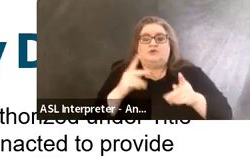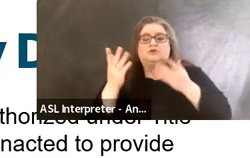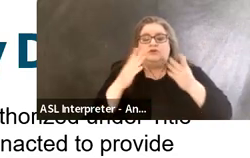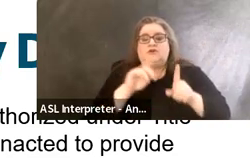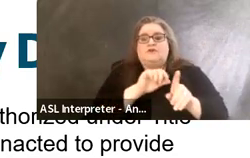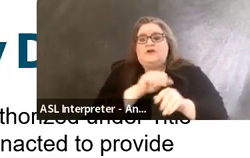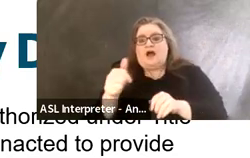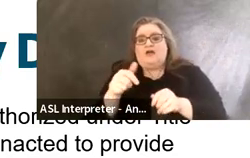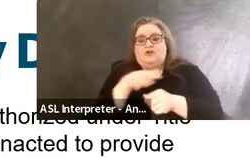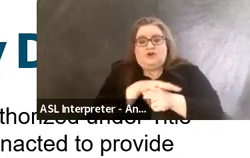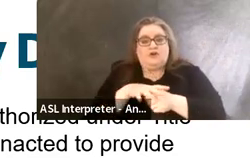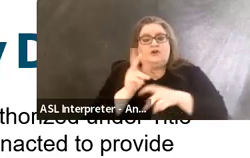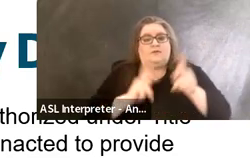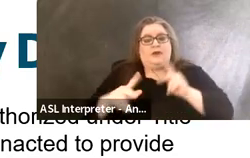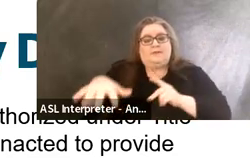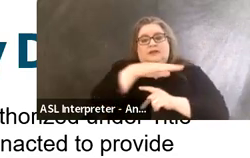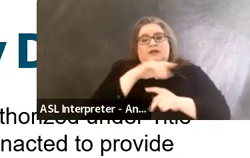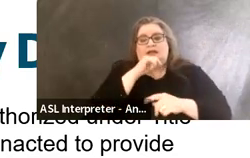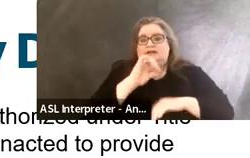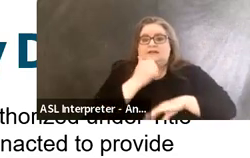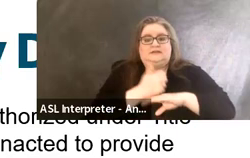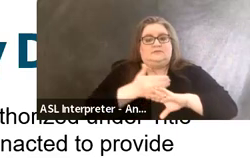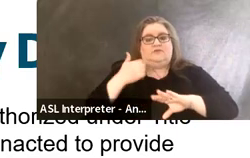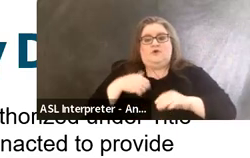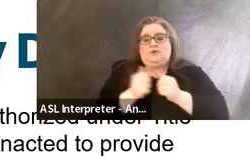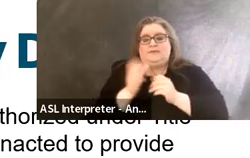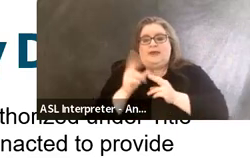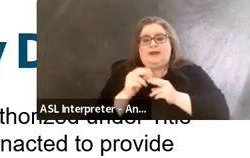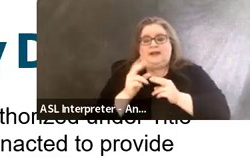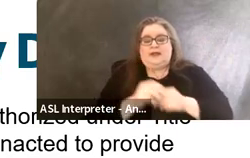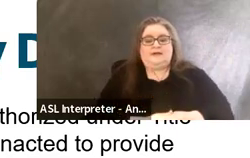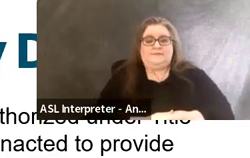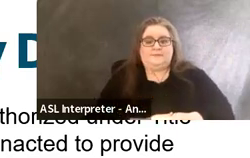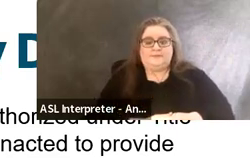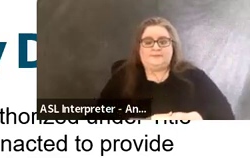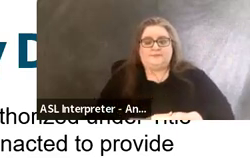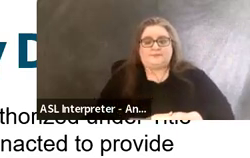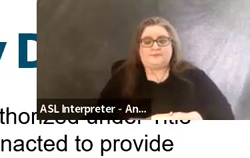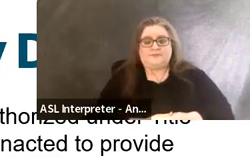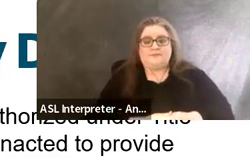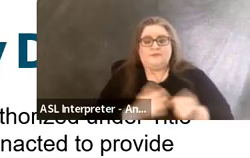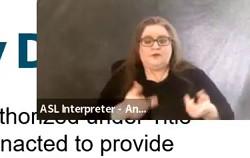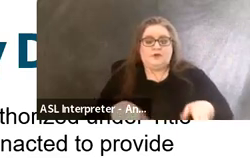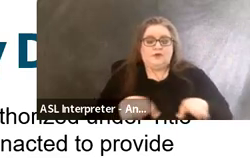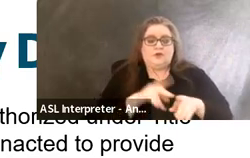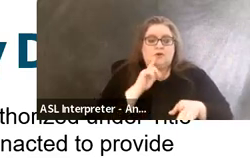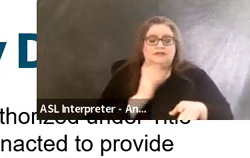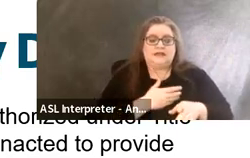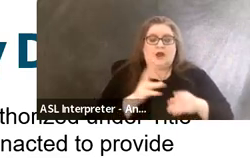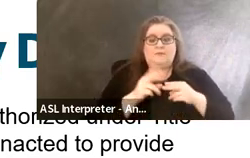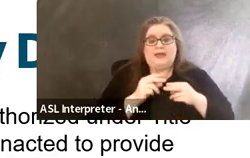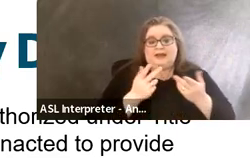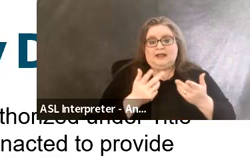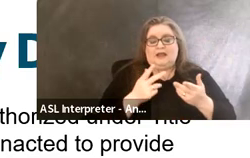that truly did not exist before in Medicaid. Closing out our Medicaid early days,